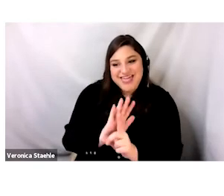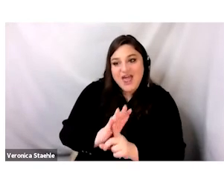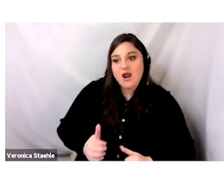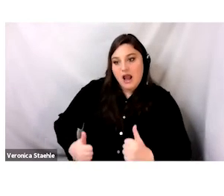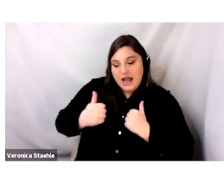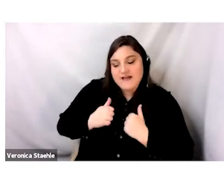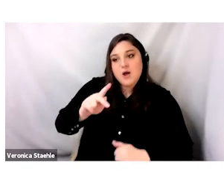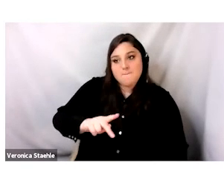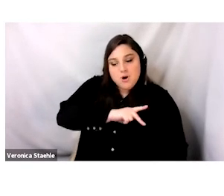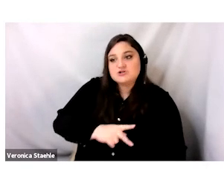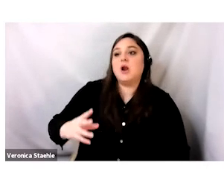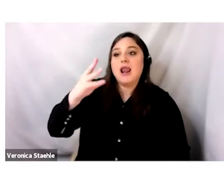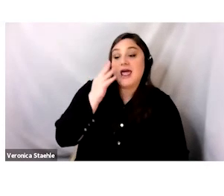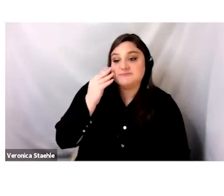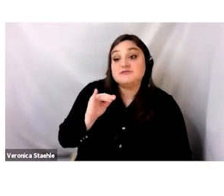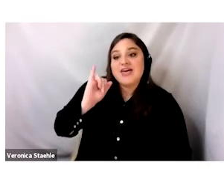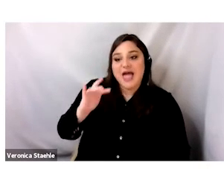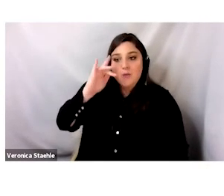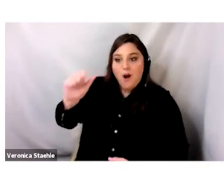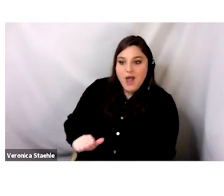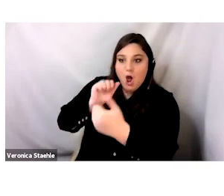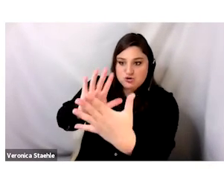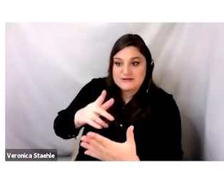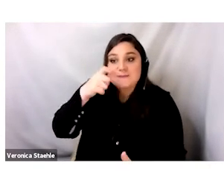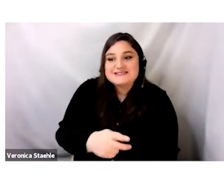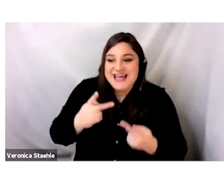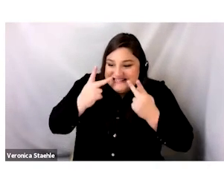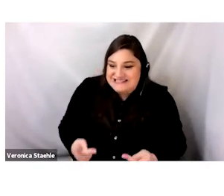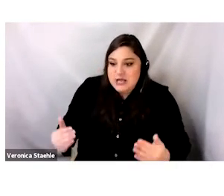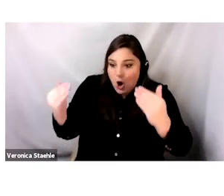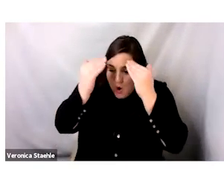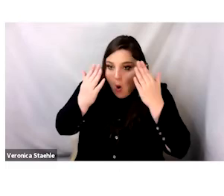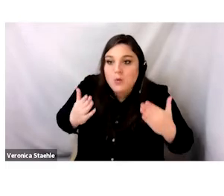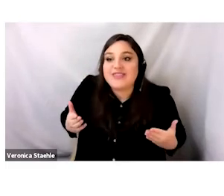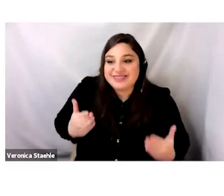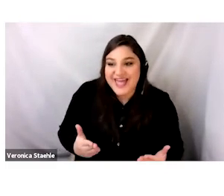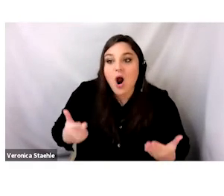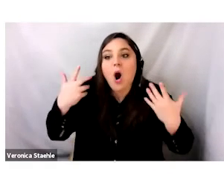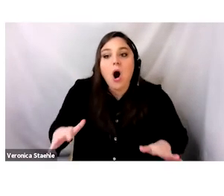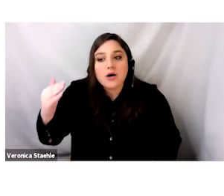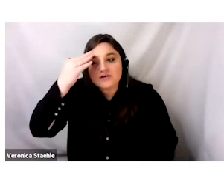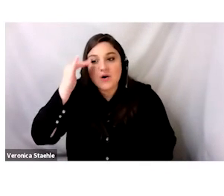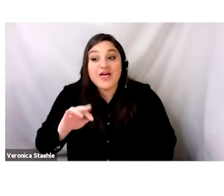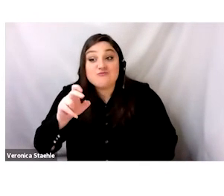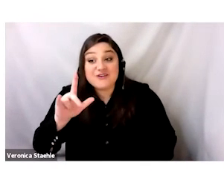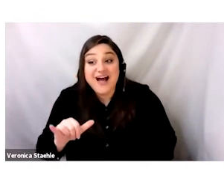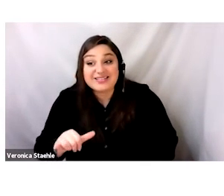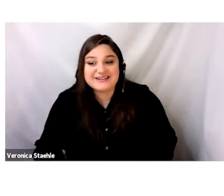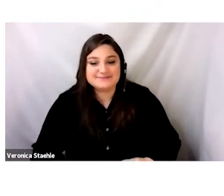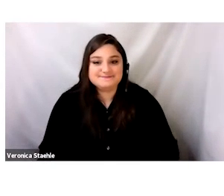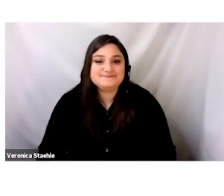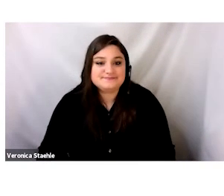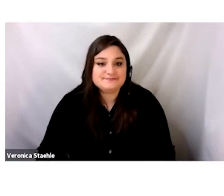is why they are addressing it firsthand, because they know what this reality is.